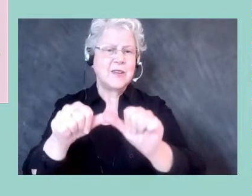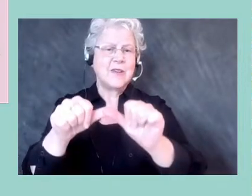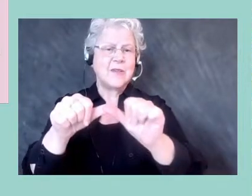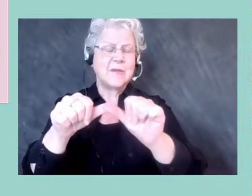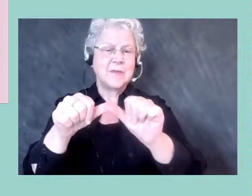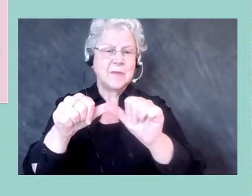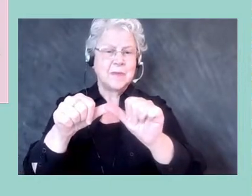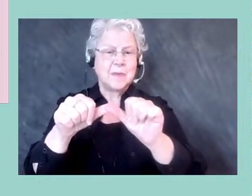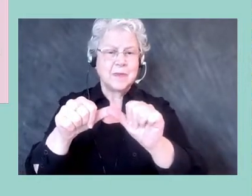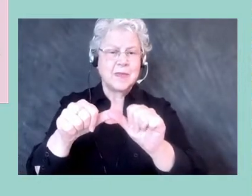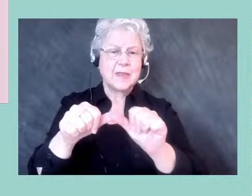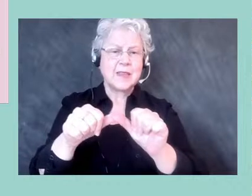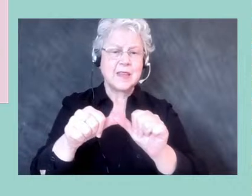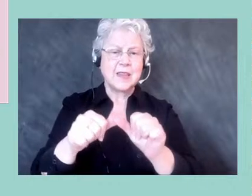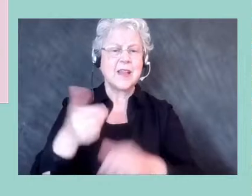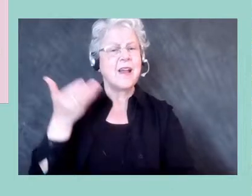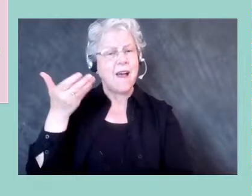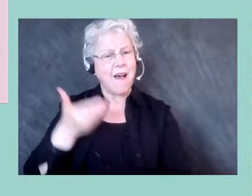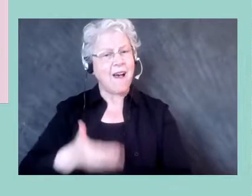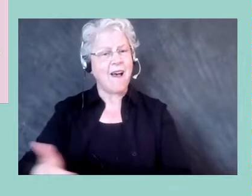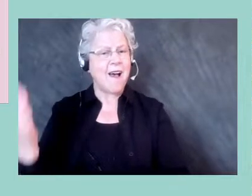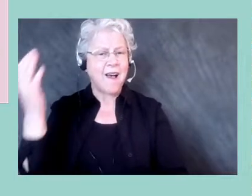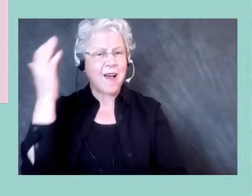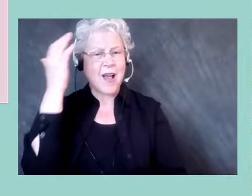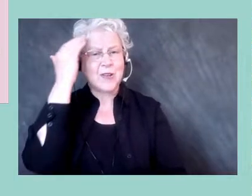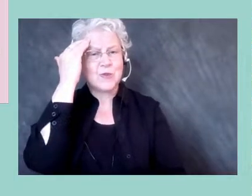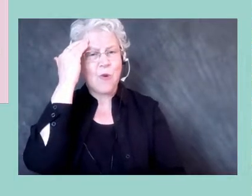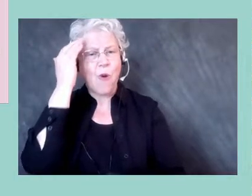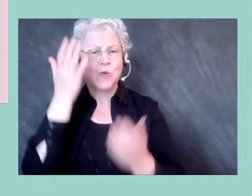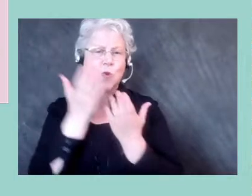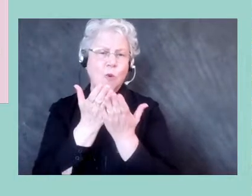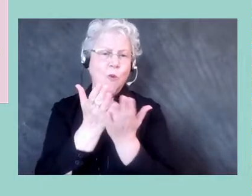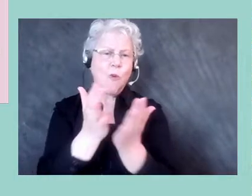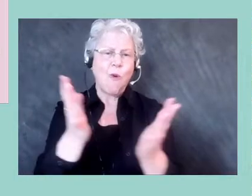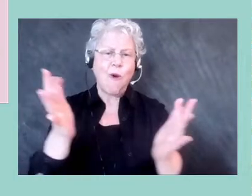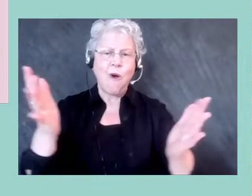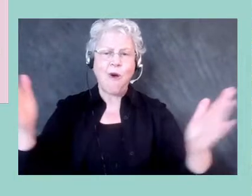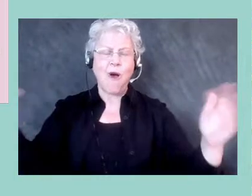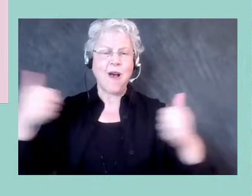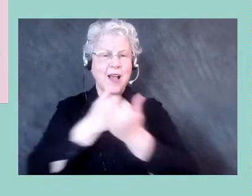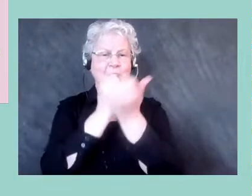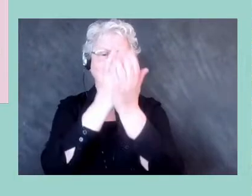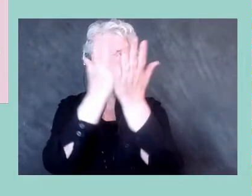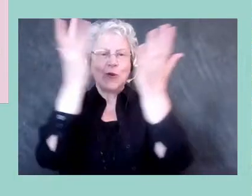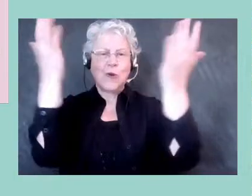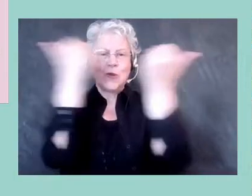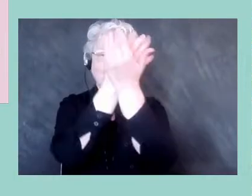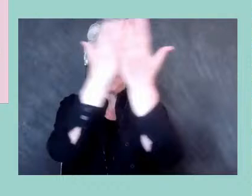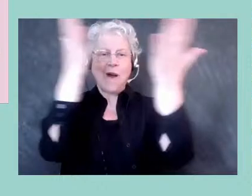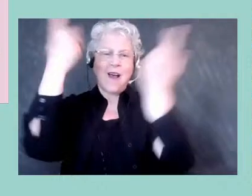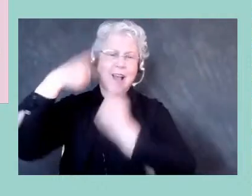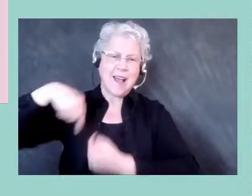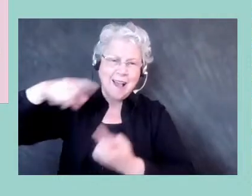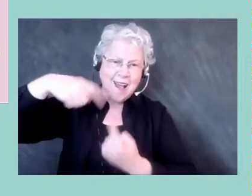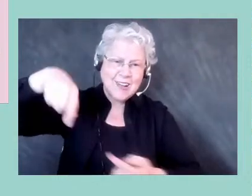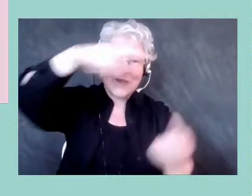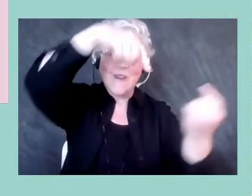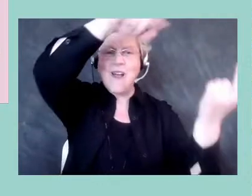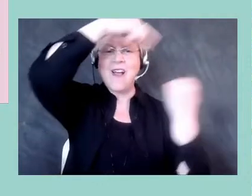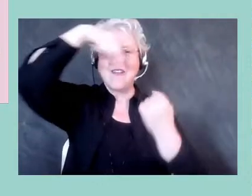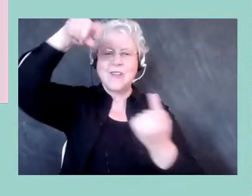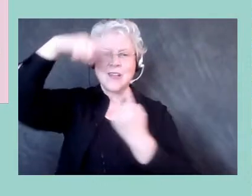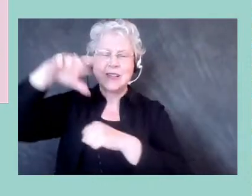never harbor or port have I known. The wide universe is the ocean